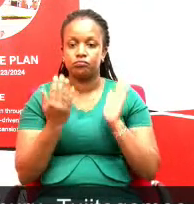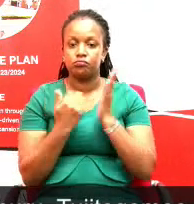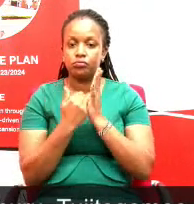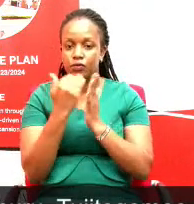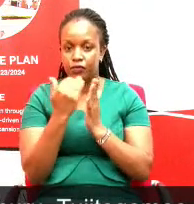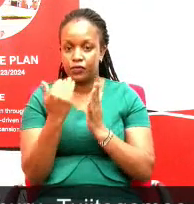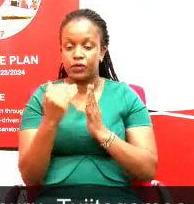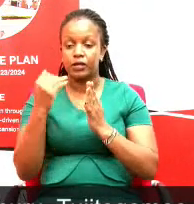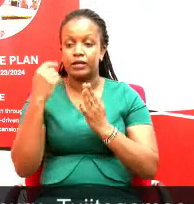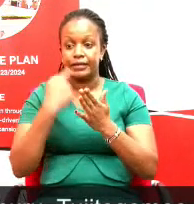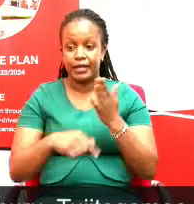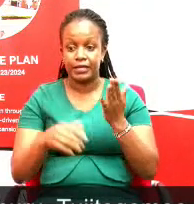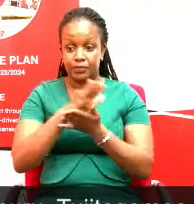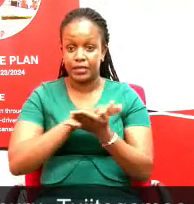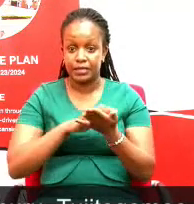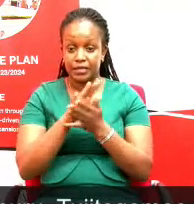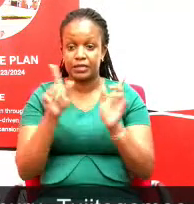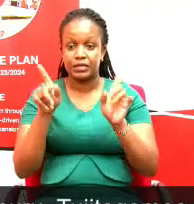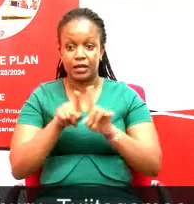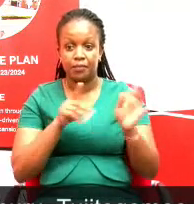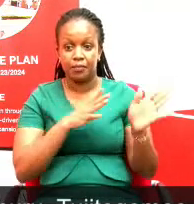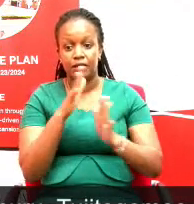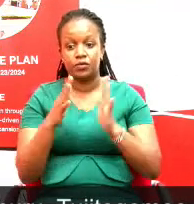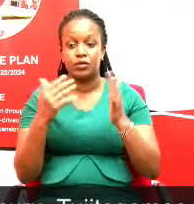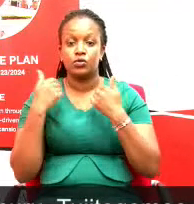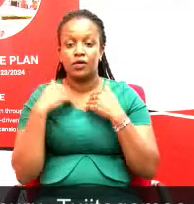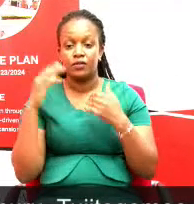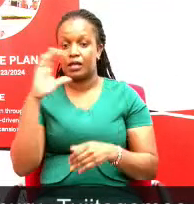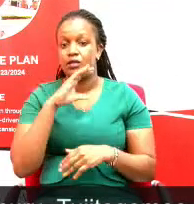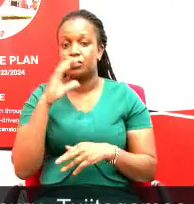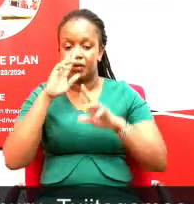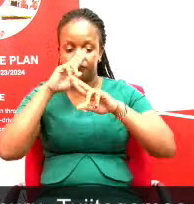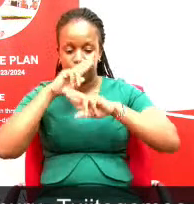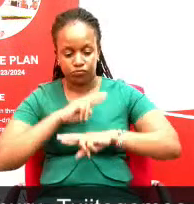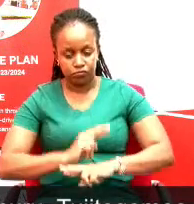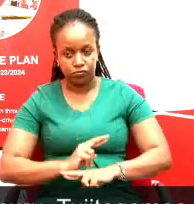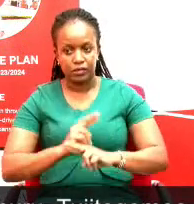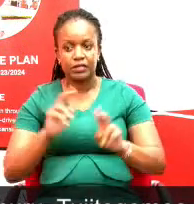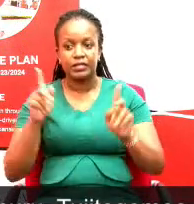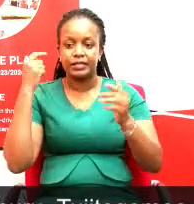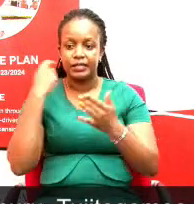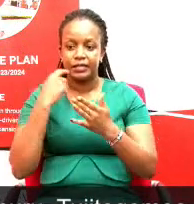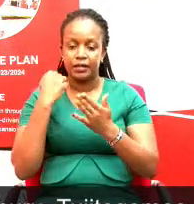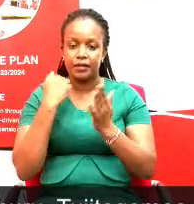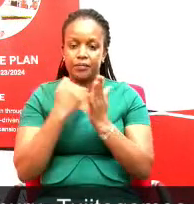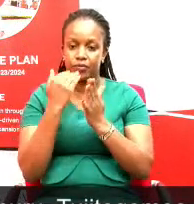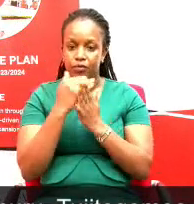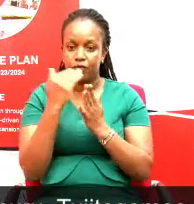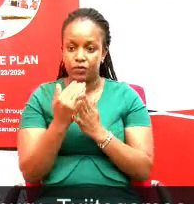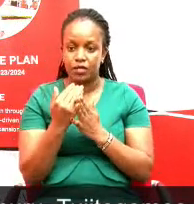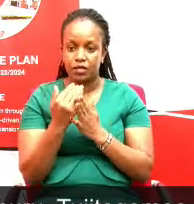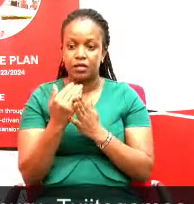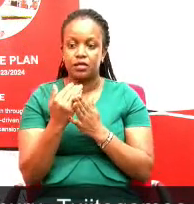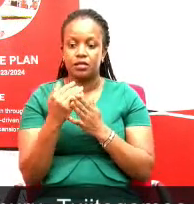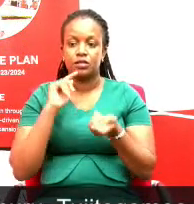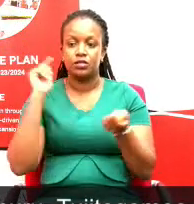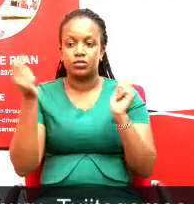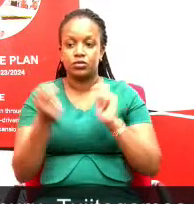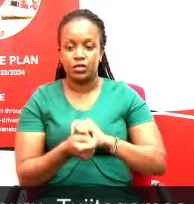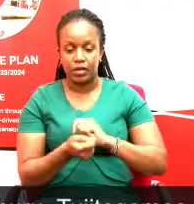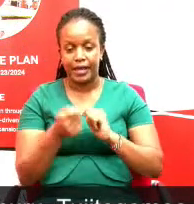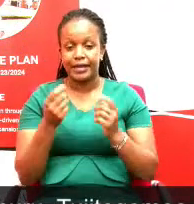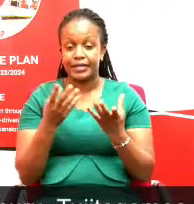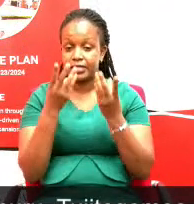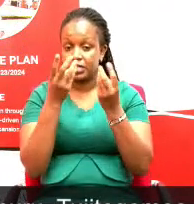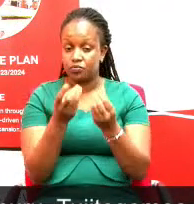time, the plan targets to increase customer satisfaction, tax simplification, improved trade facilitation and dispute